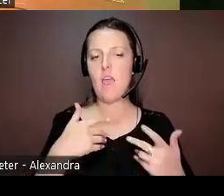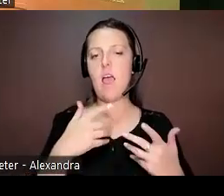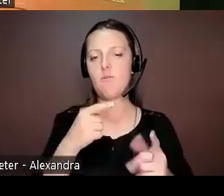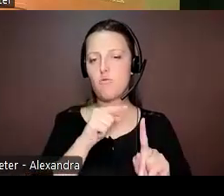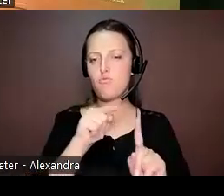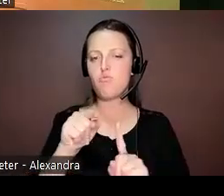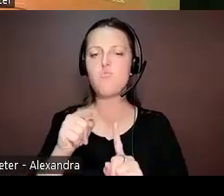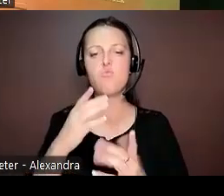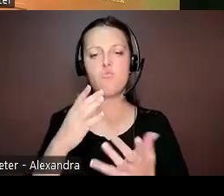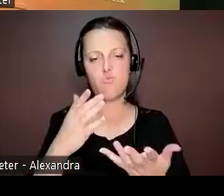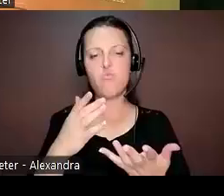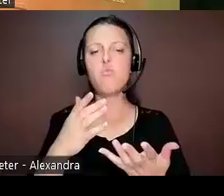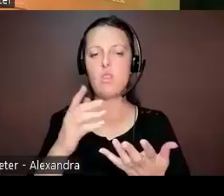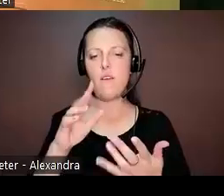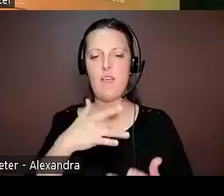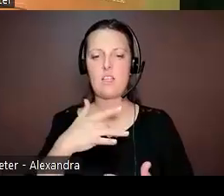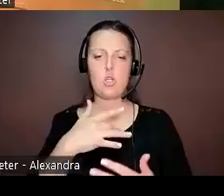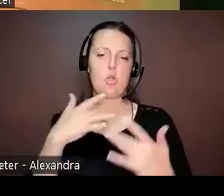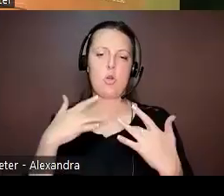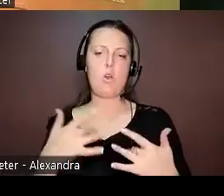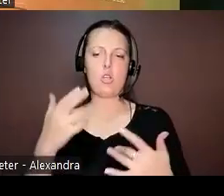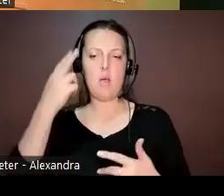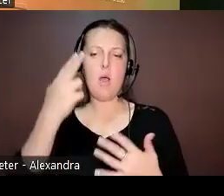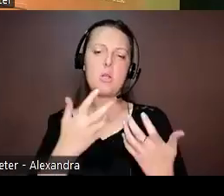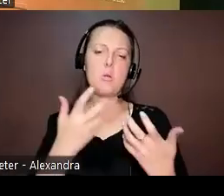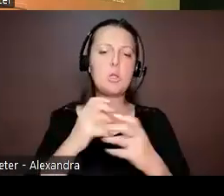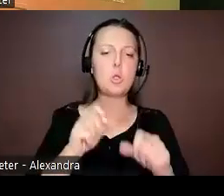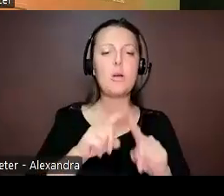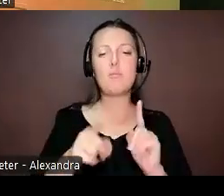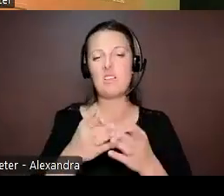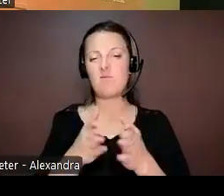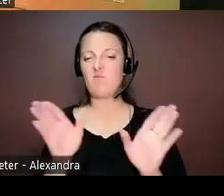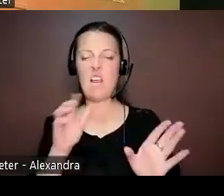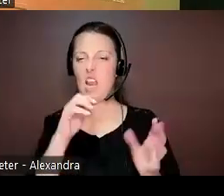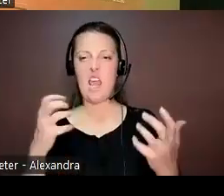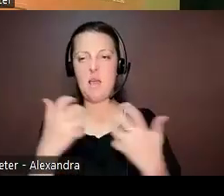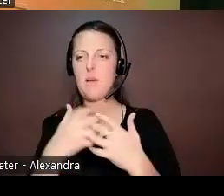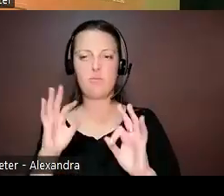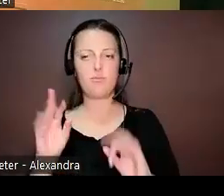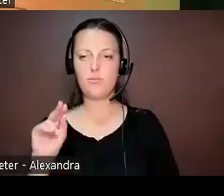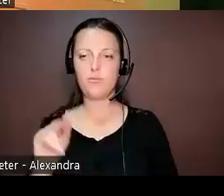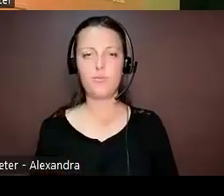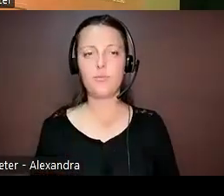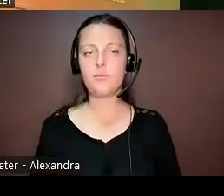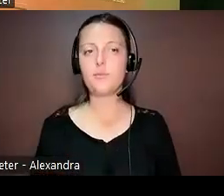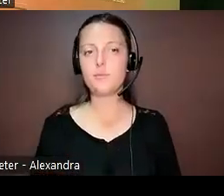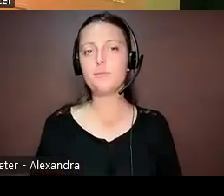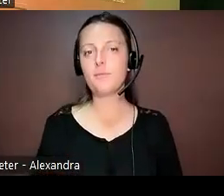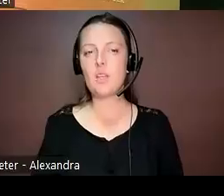resemble vascular depression hypothesis. So pre-CABS depression, well, it doesn't look like, not